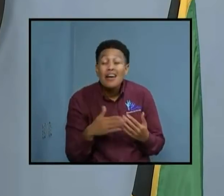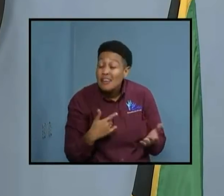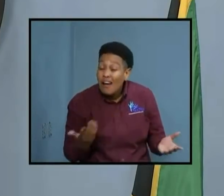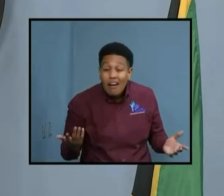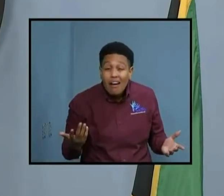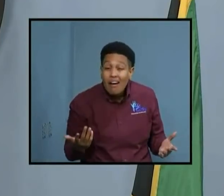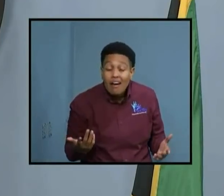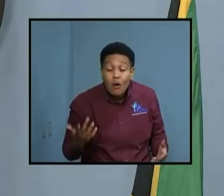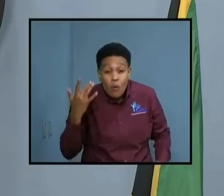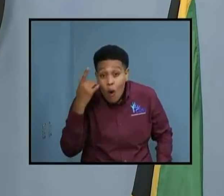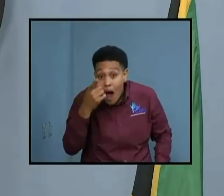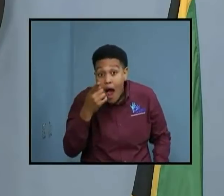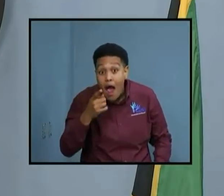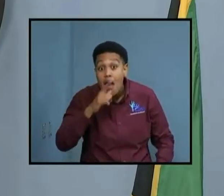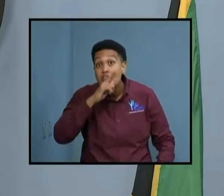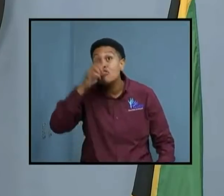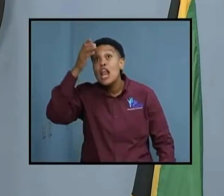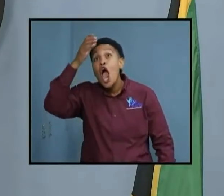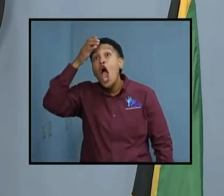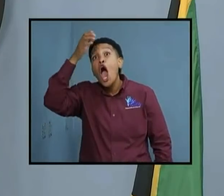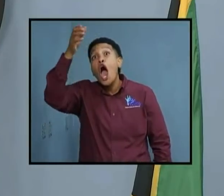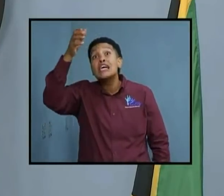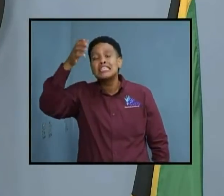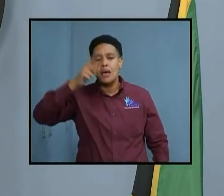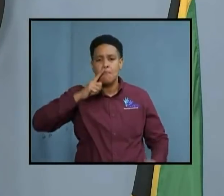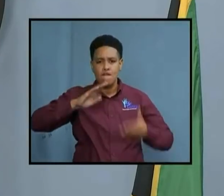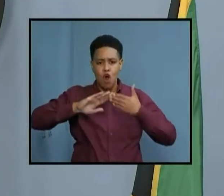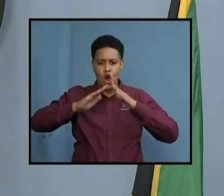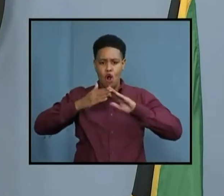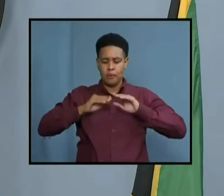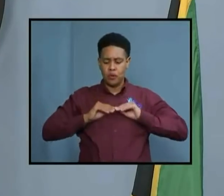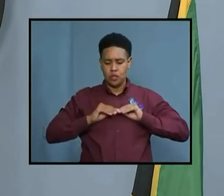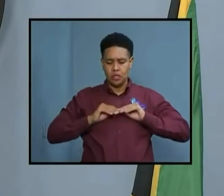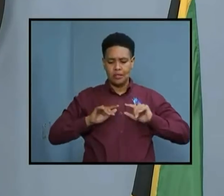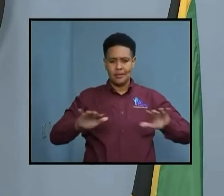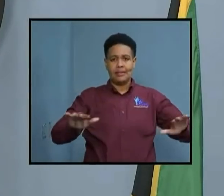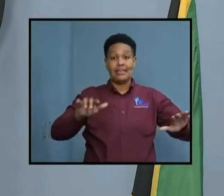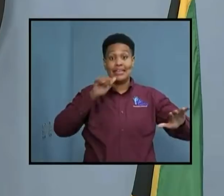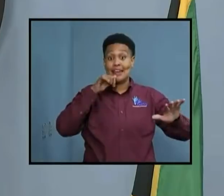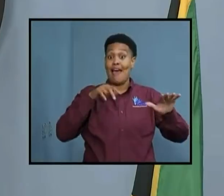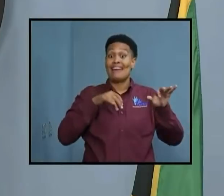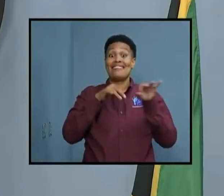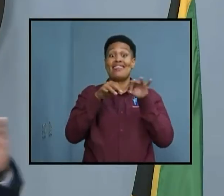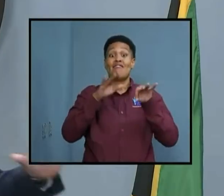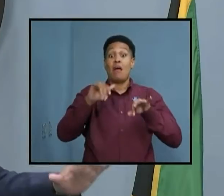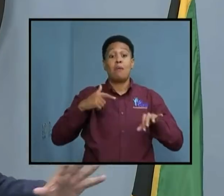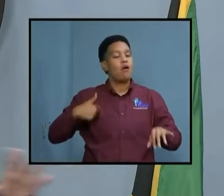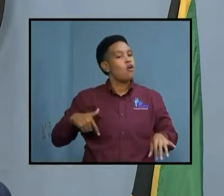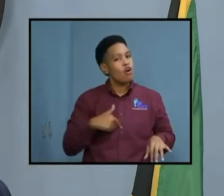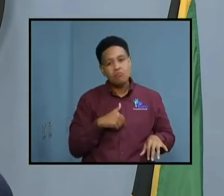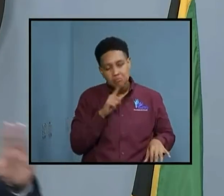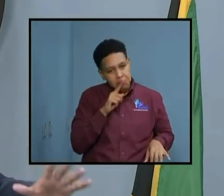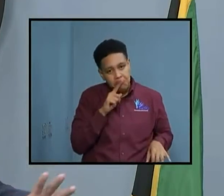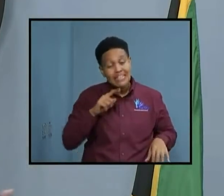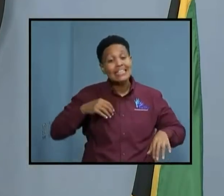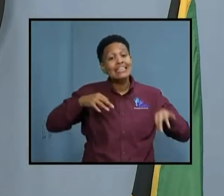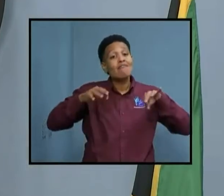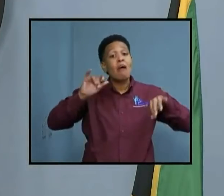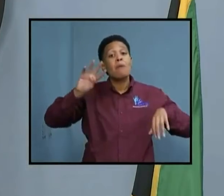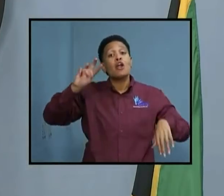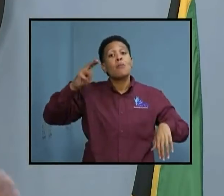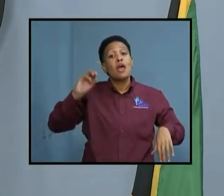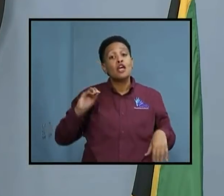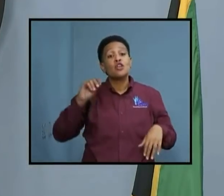because the concept of community transmission, not defined by us, defined by WHO, by PAHO,